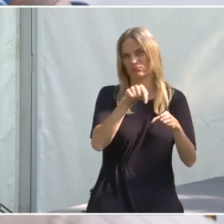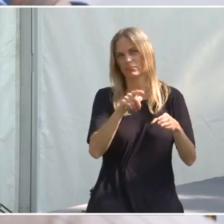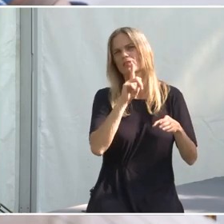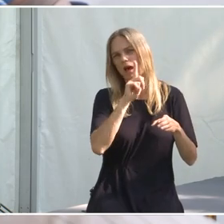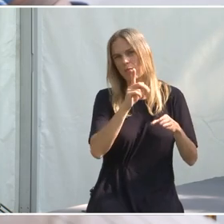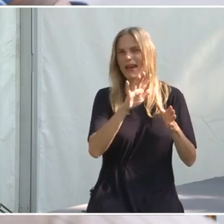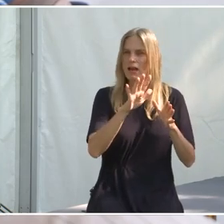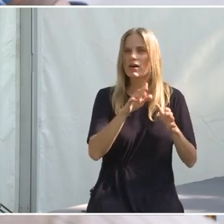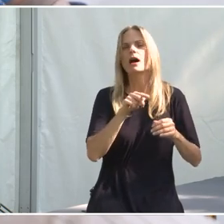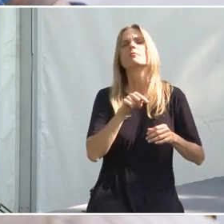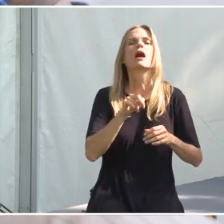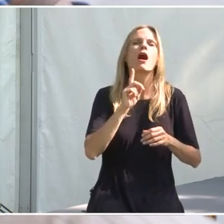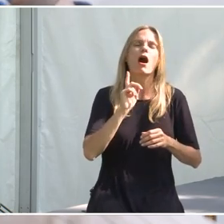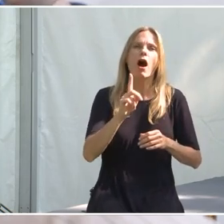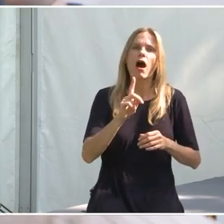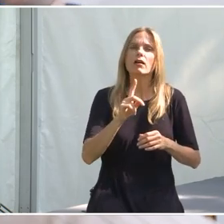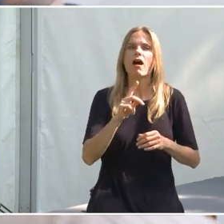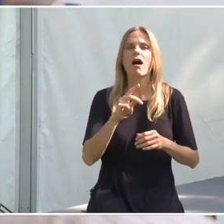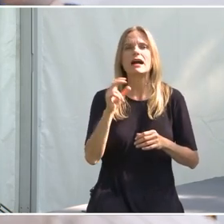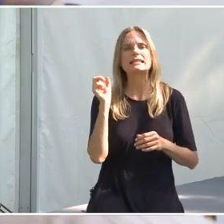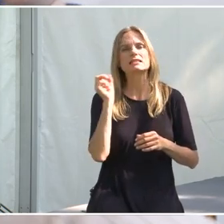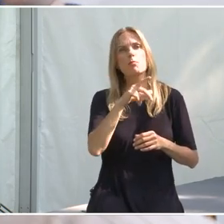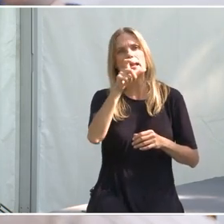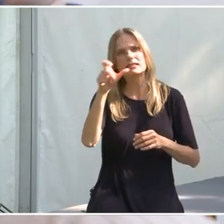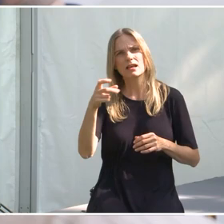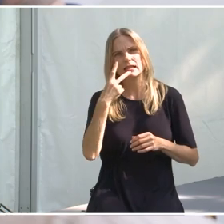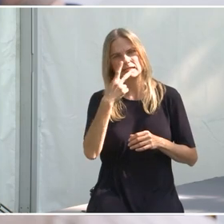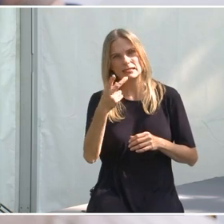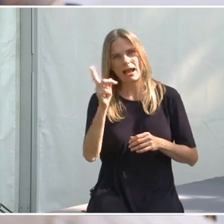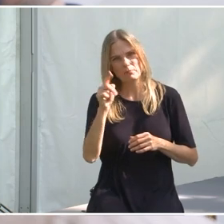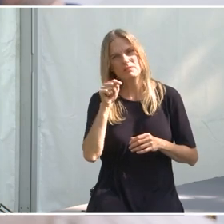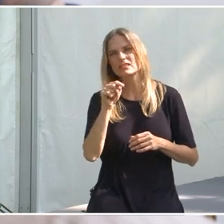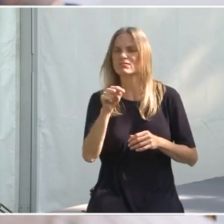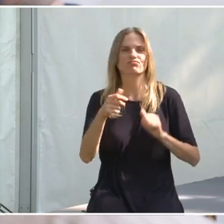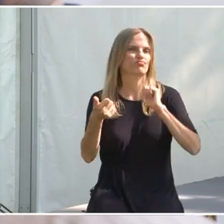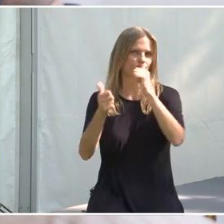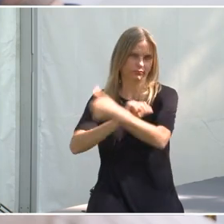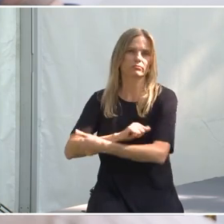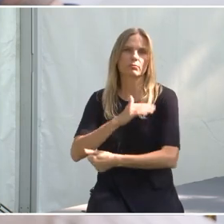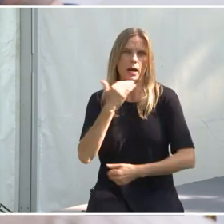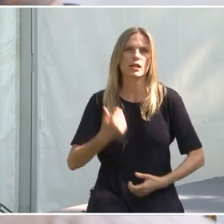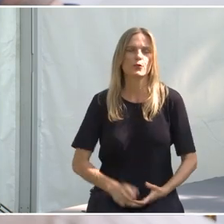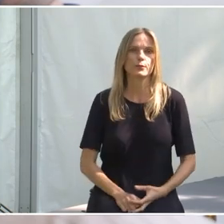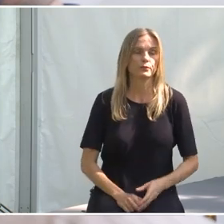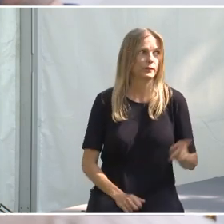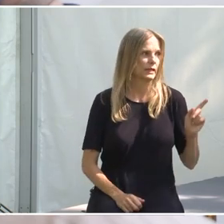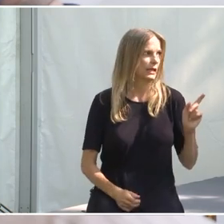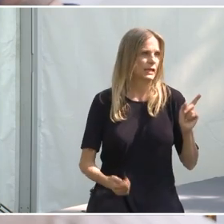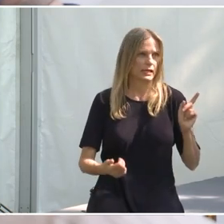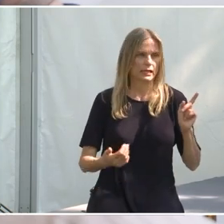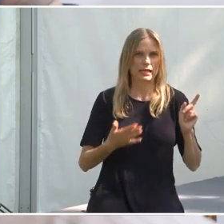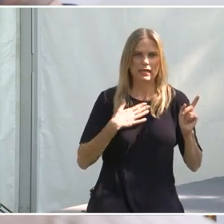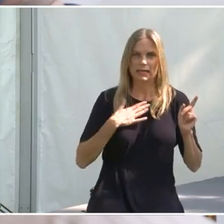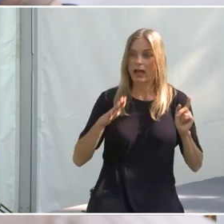the most telling is what specialists see. The picture has really shifted. I wanted to exactly get to you now,